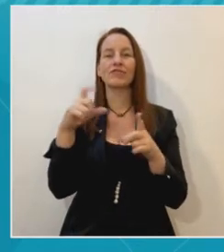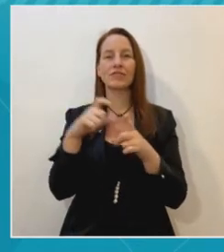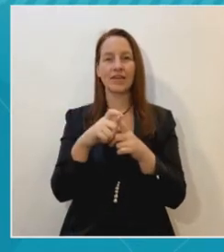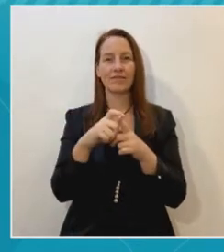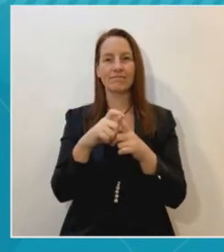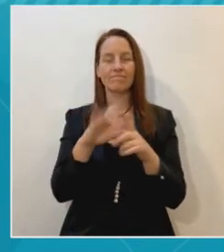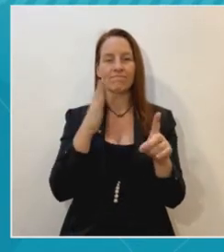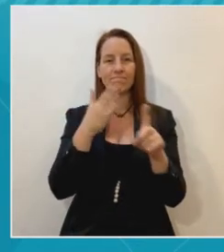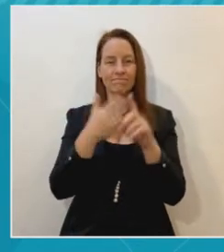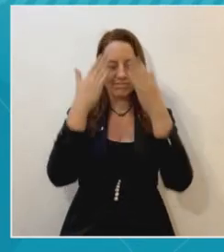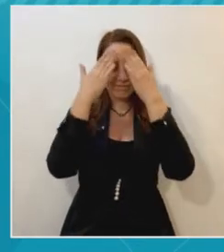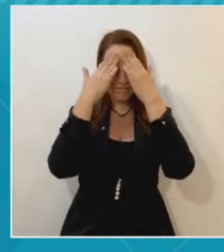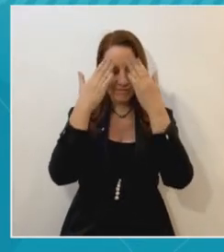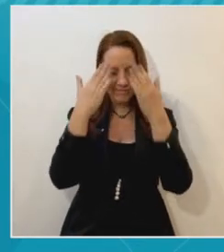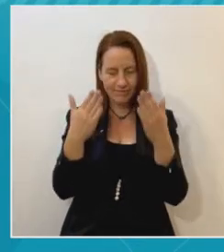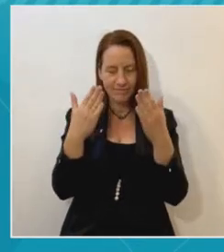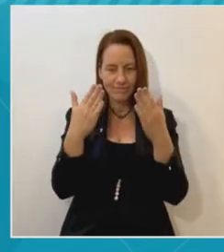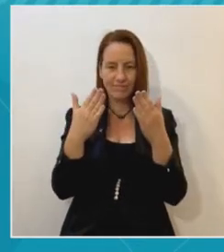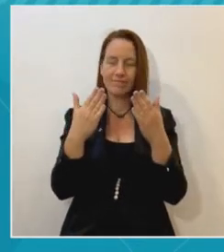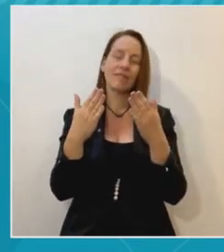programme of work entitled